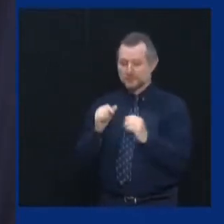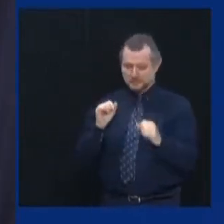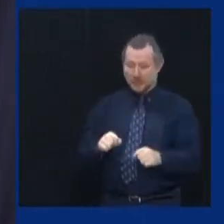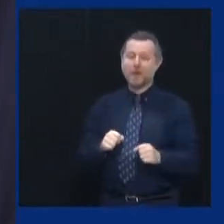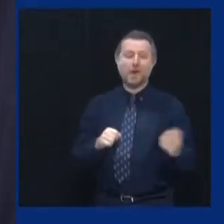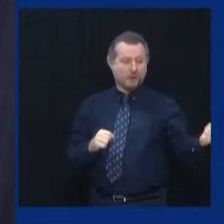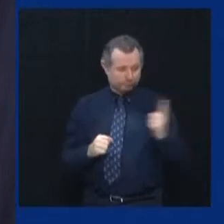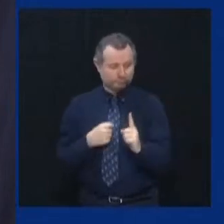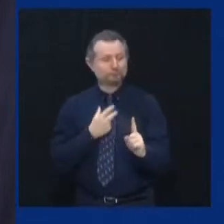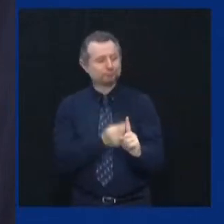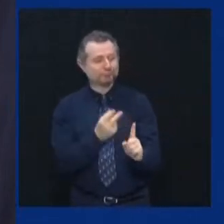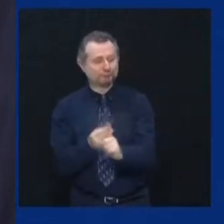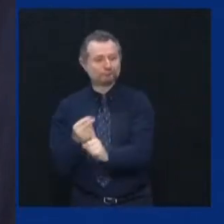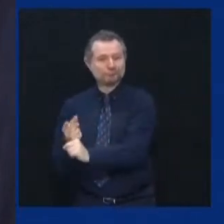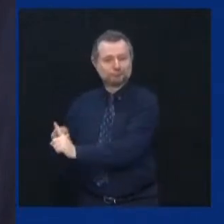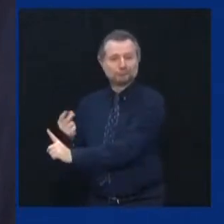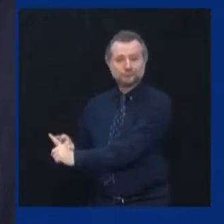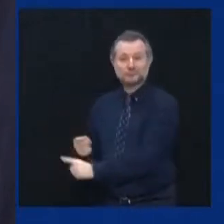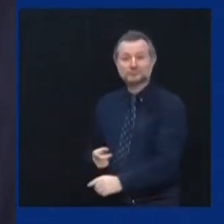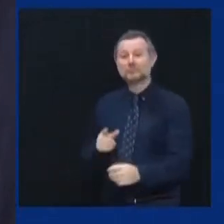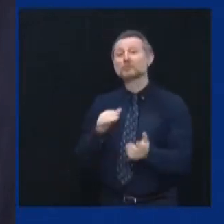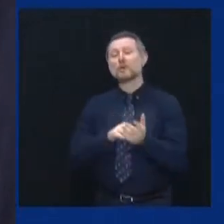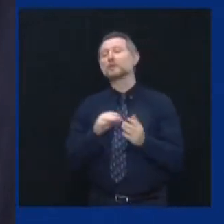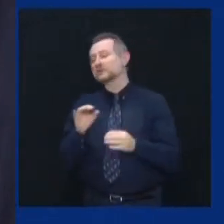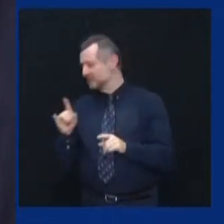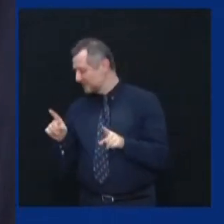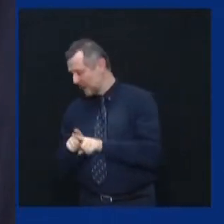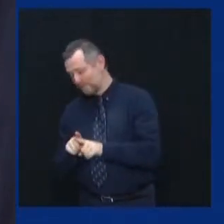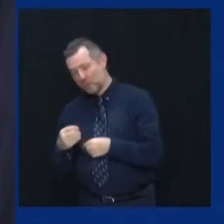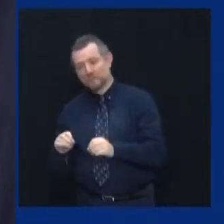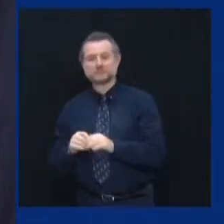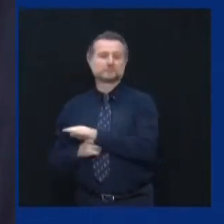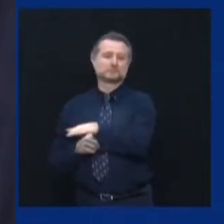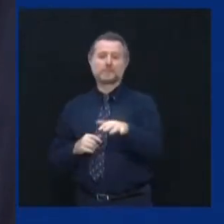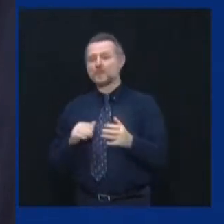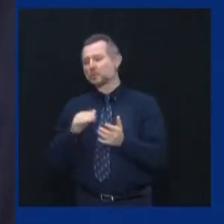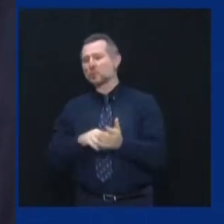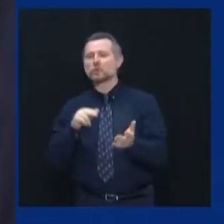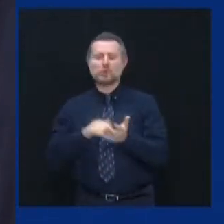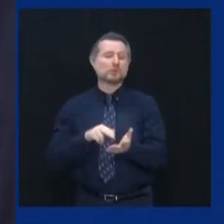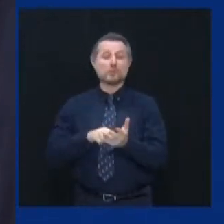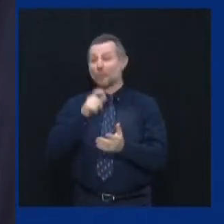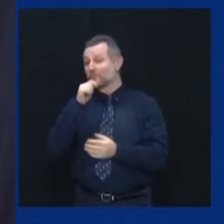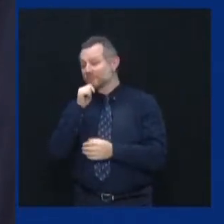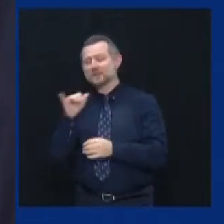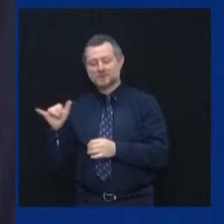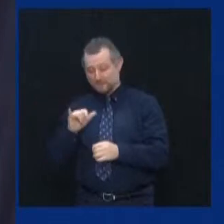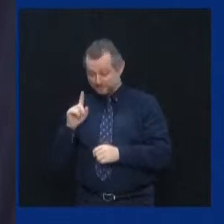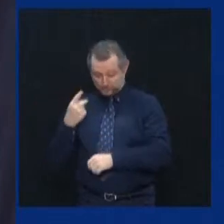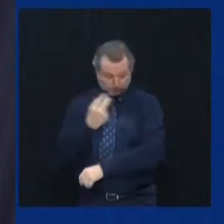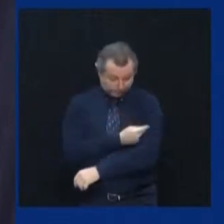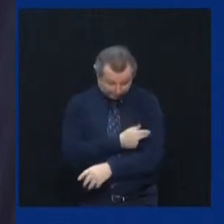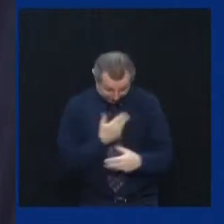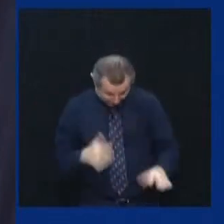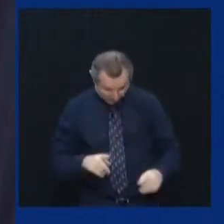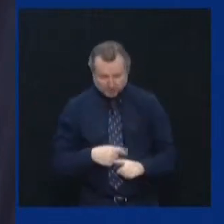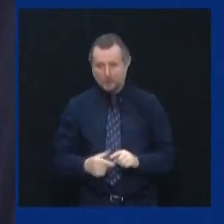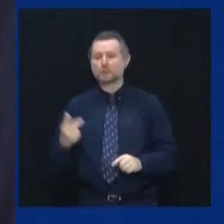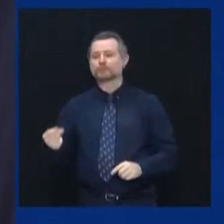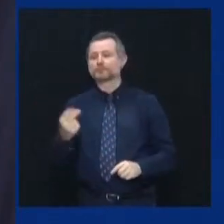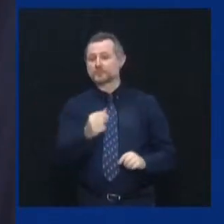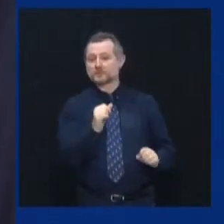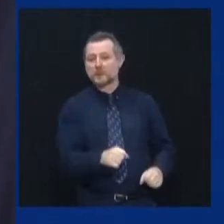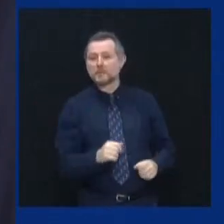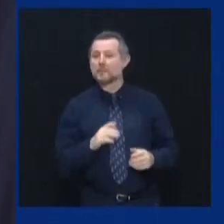Doctors' offices, same thing. Do your nurses, do your doctors first. and community-based centers,